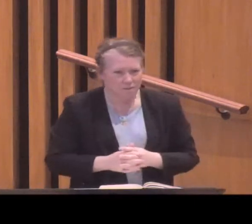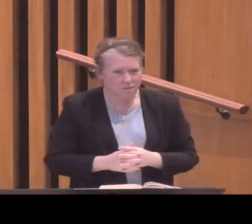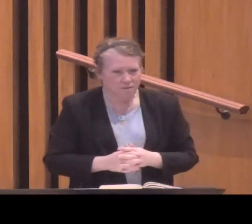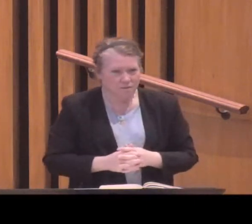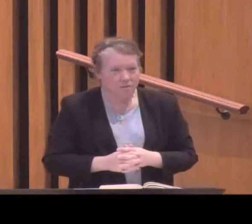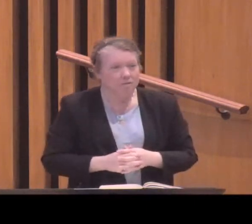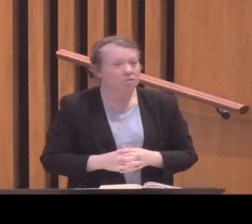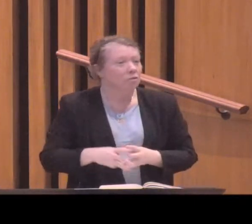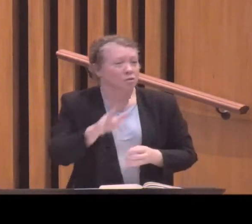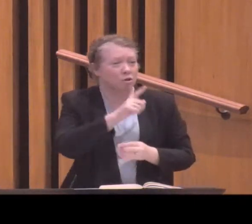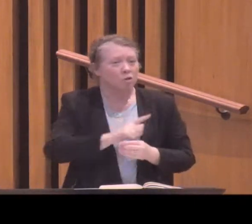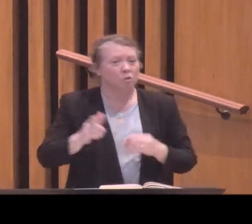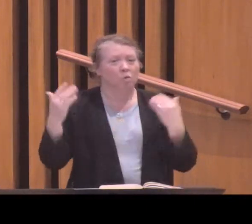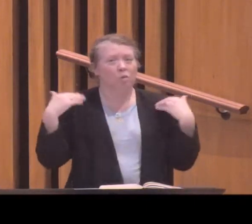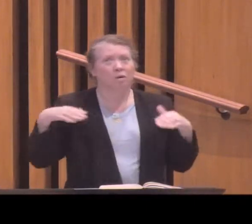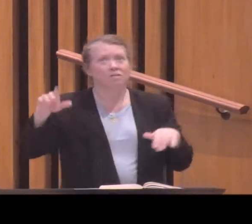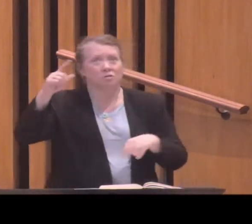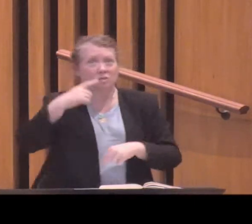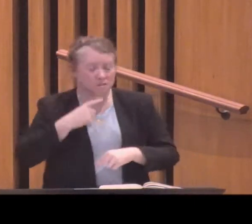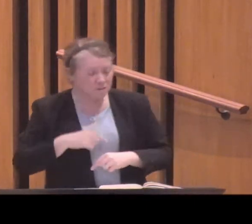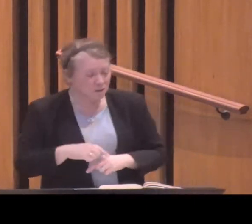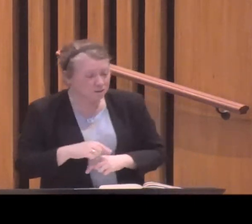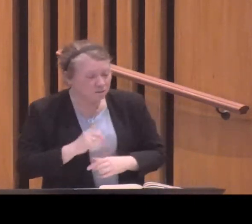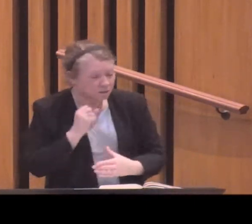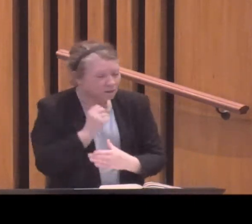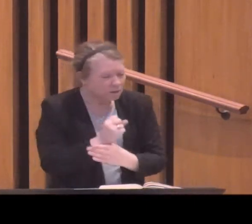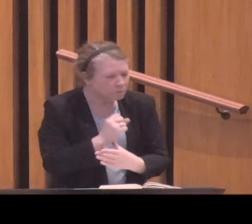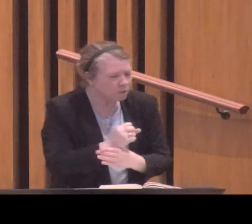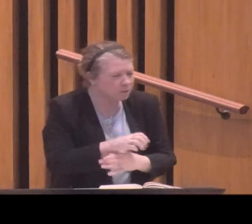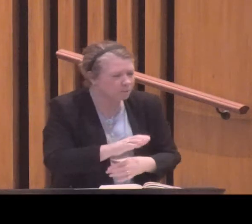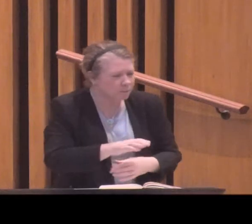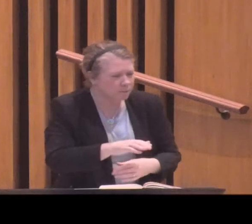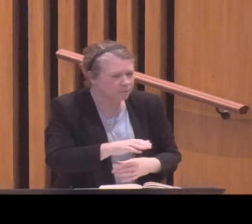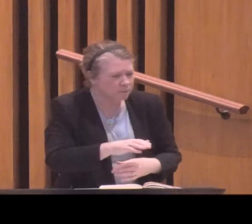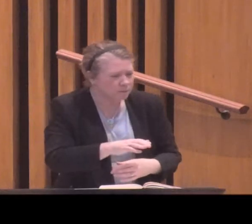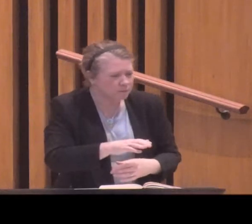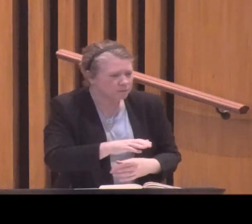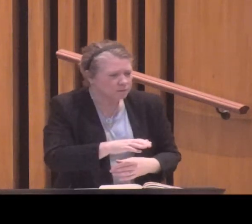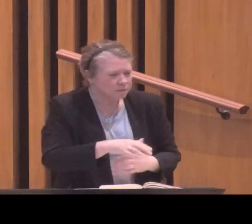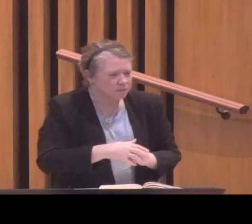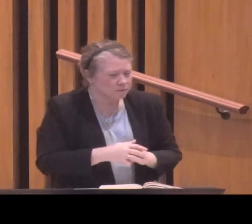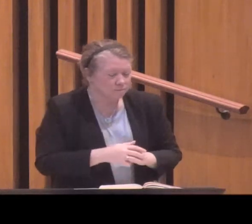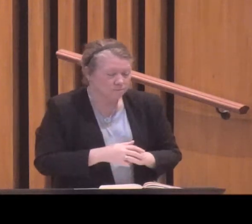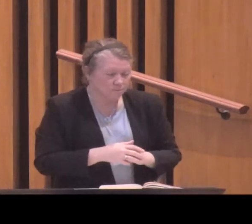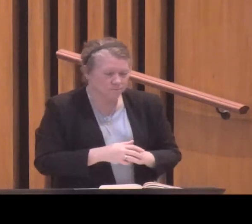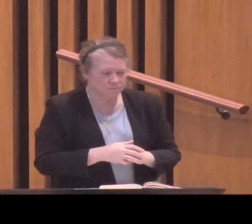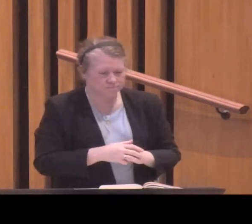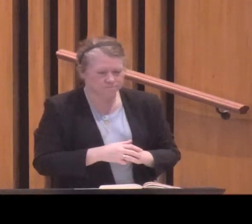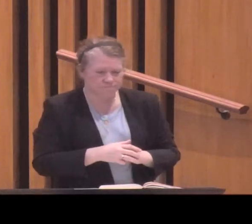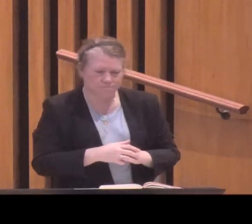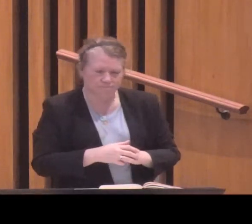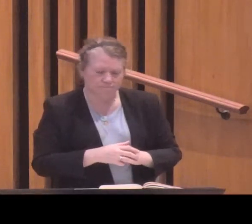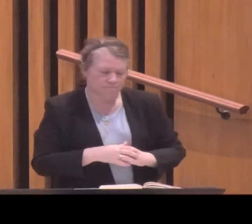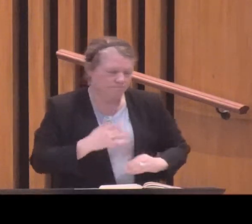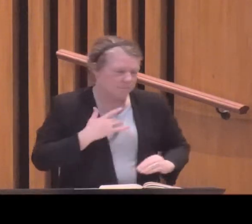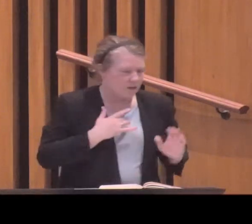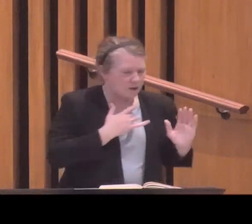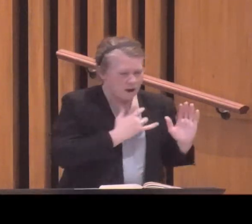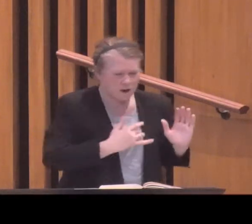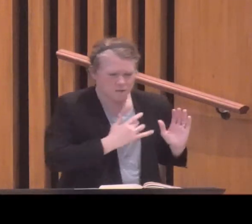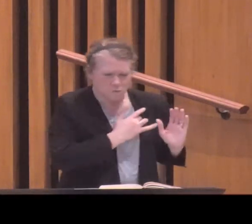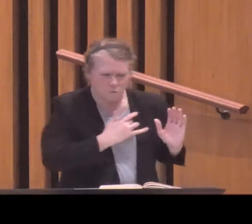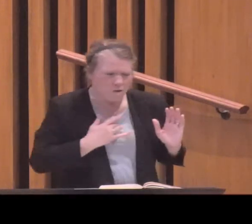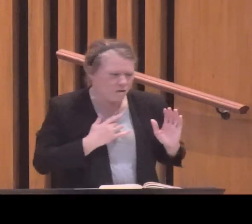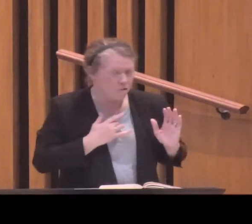Again, the Lord's messenger called to Abraham from heaven and said, I swear by myself, declares the